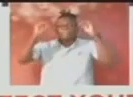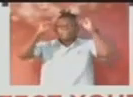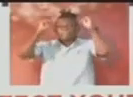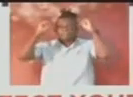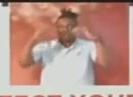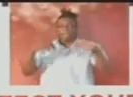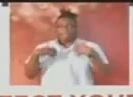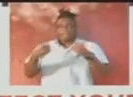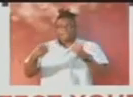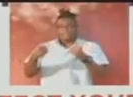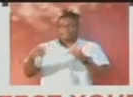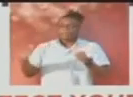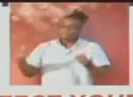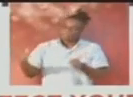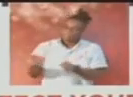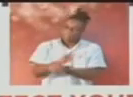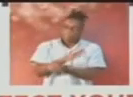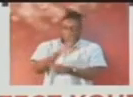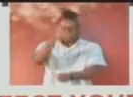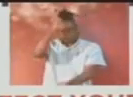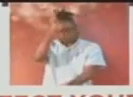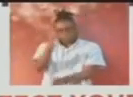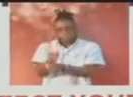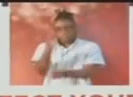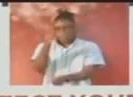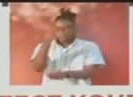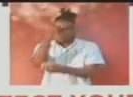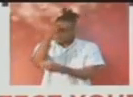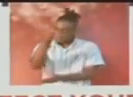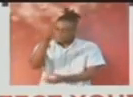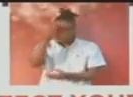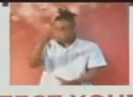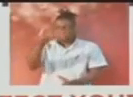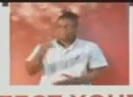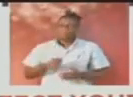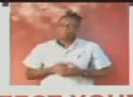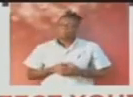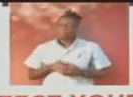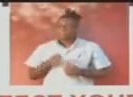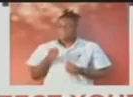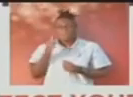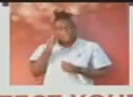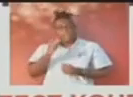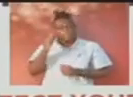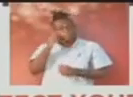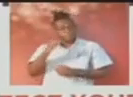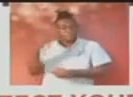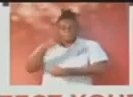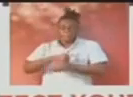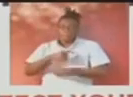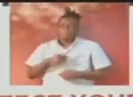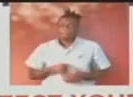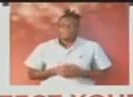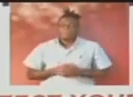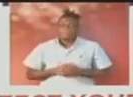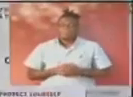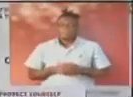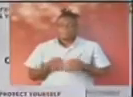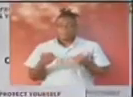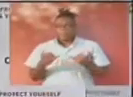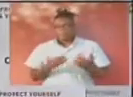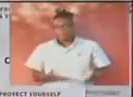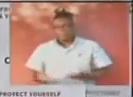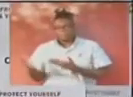correct, transparent data and updates on a day-to-day basis. With that, I believe I'll turn you back over to Mr.